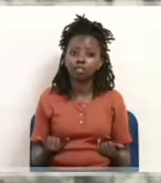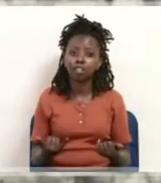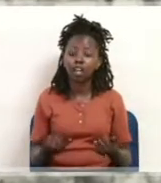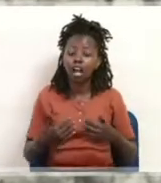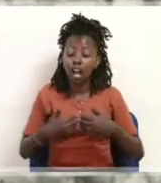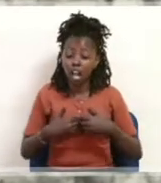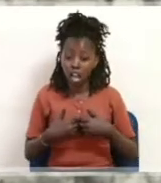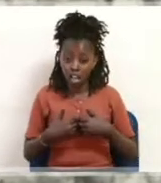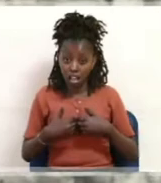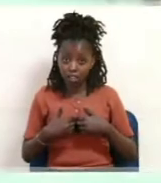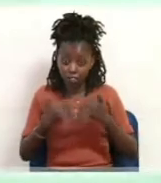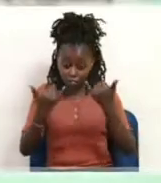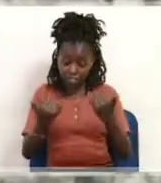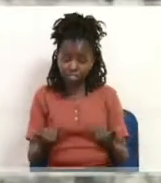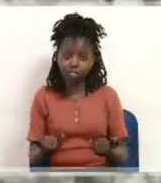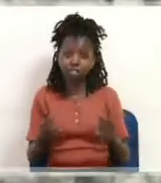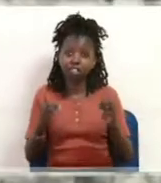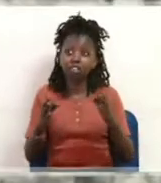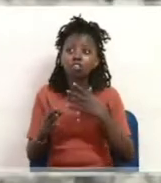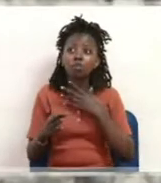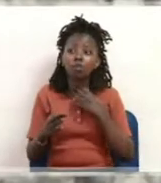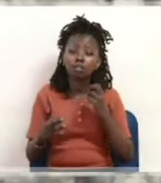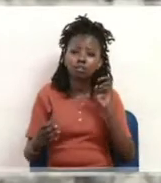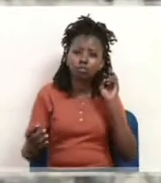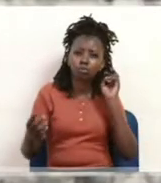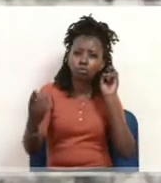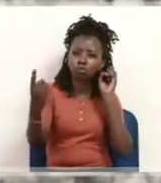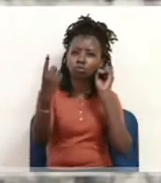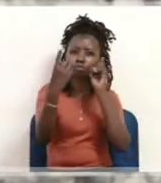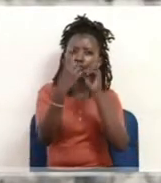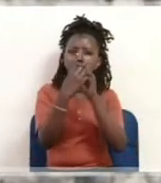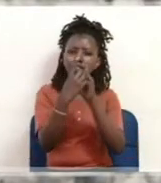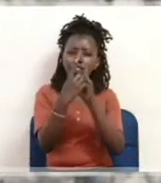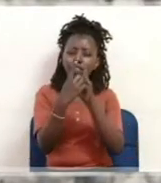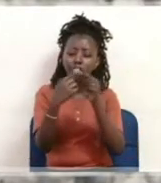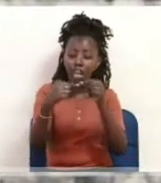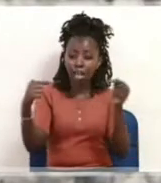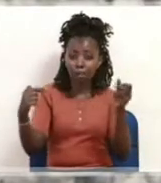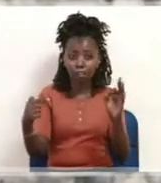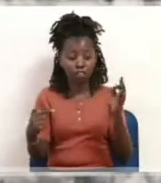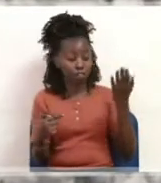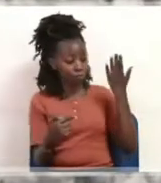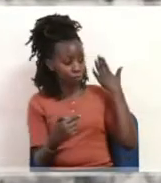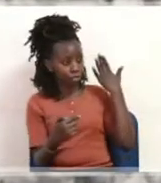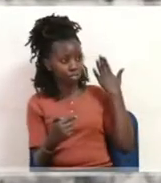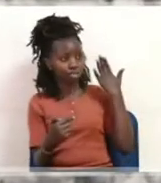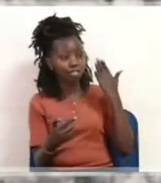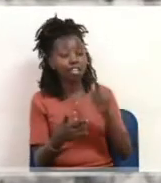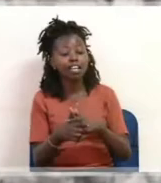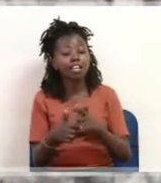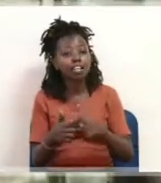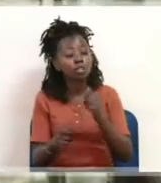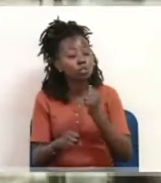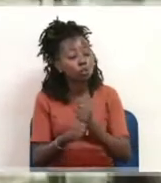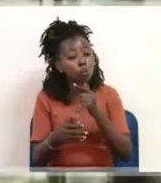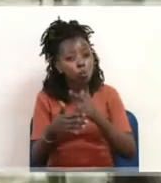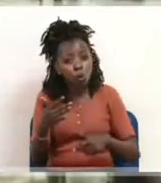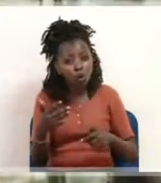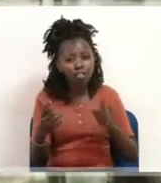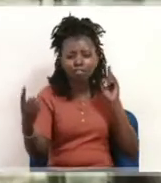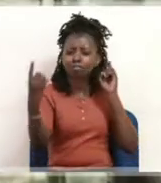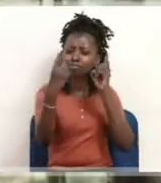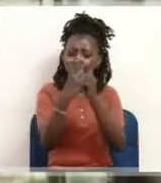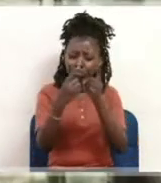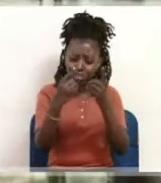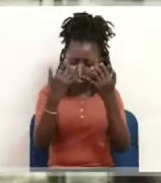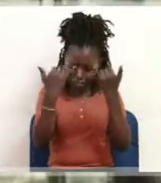present. If you want to face the giant of your past, then obediently face your present. Stop